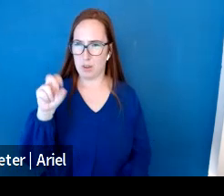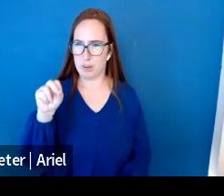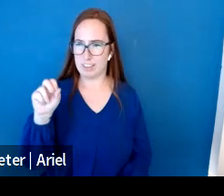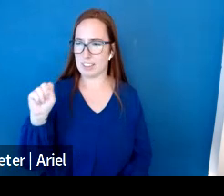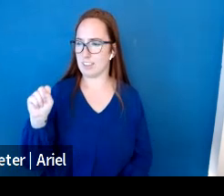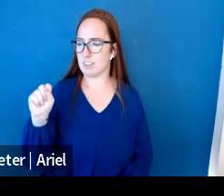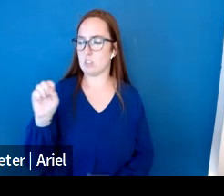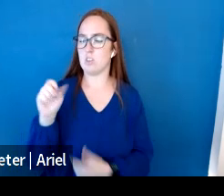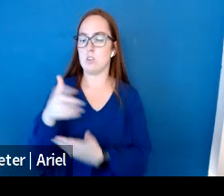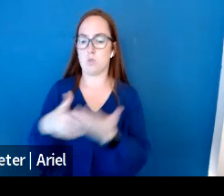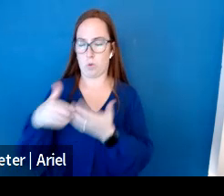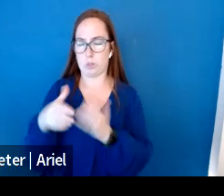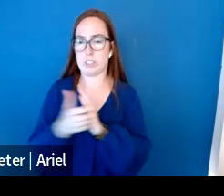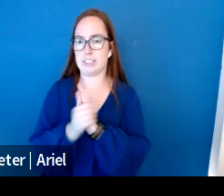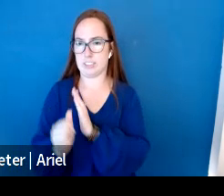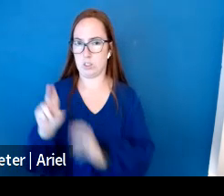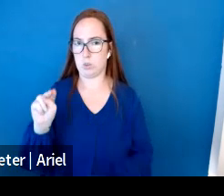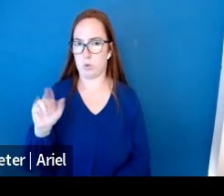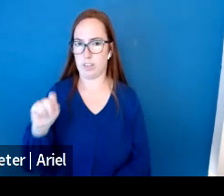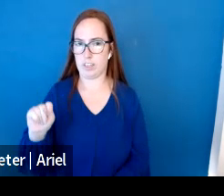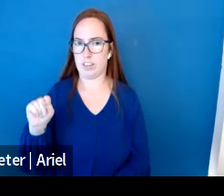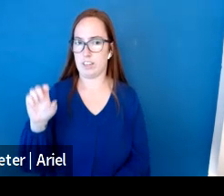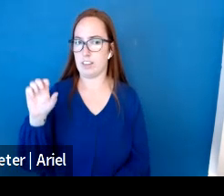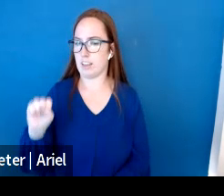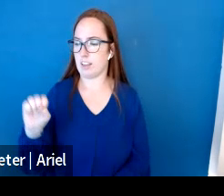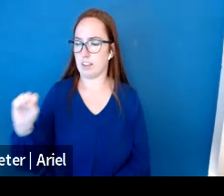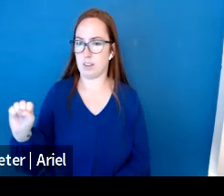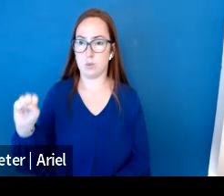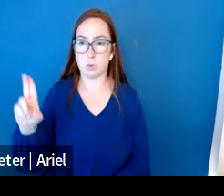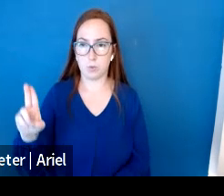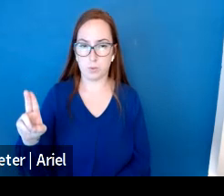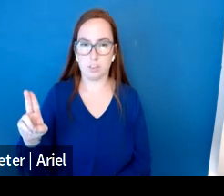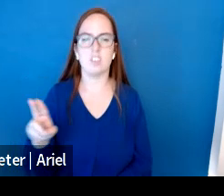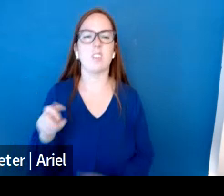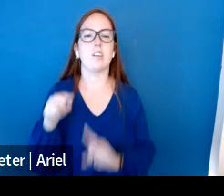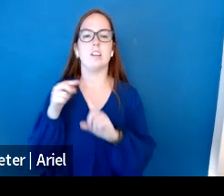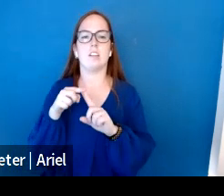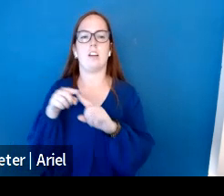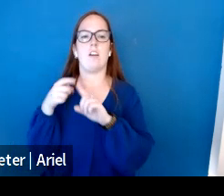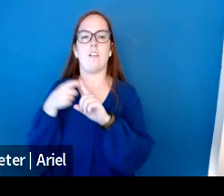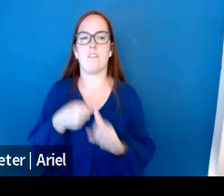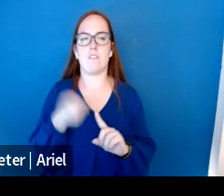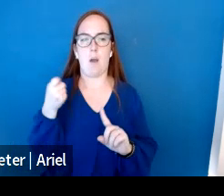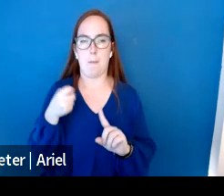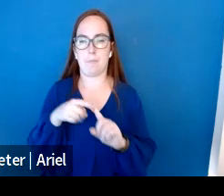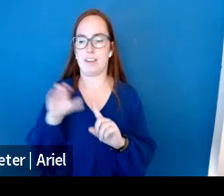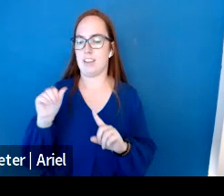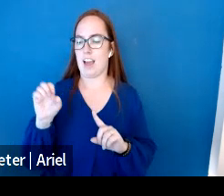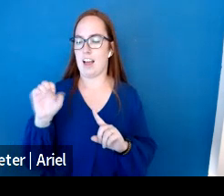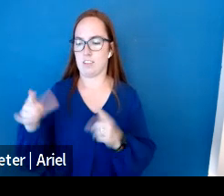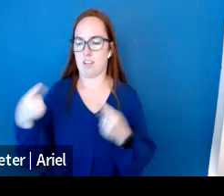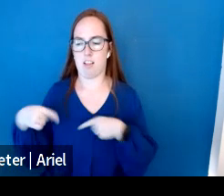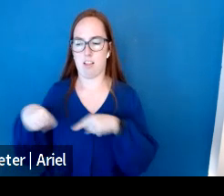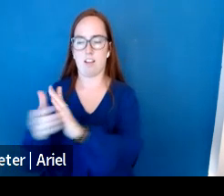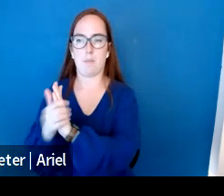social skill units that are based on the CASEL competencies or aligned with the CASEL